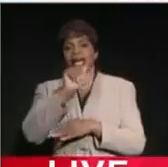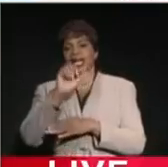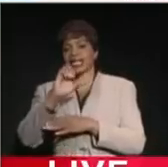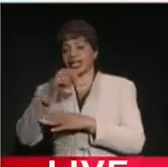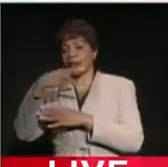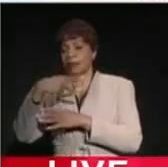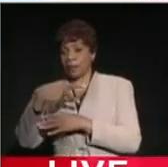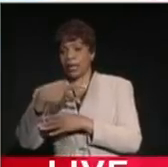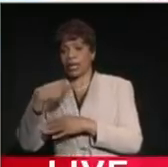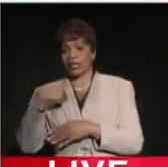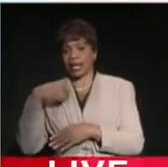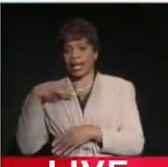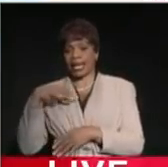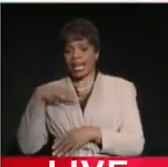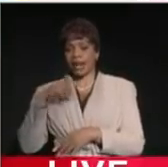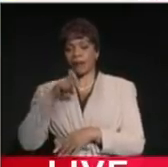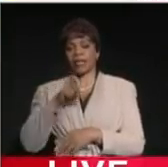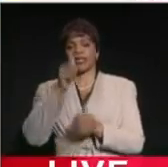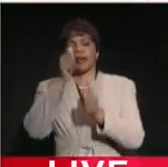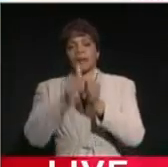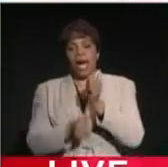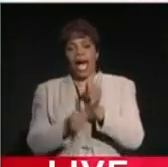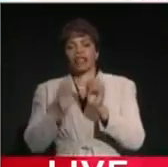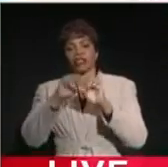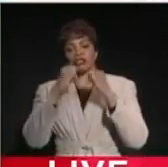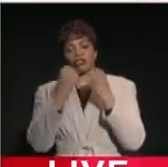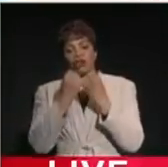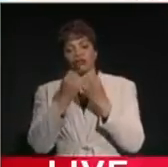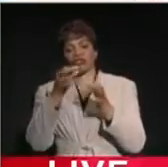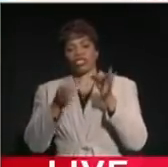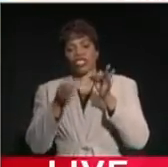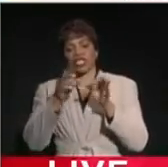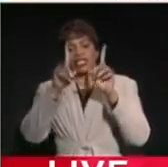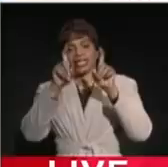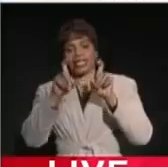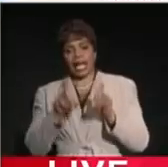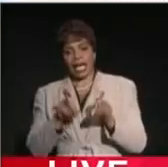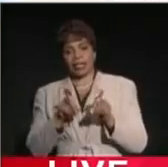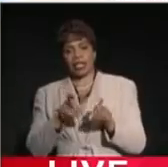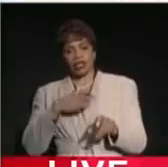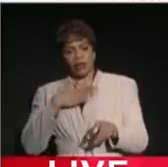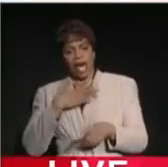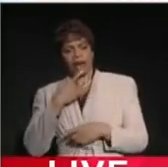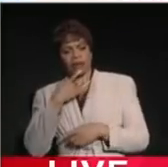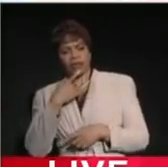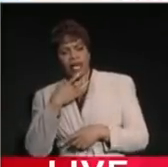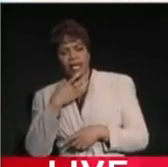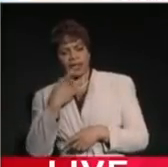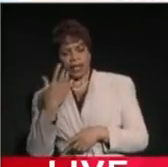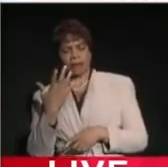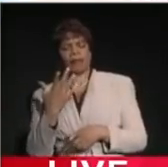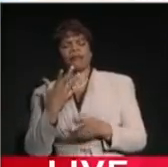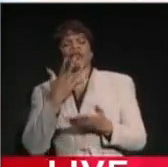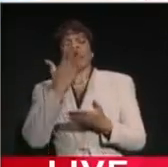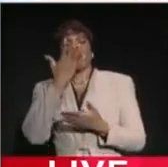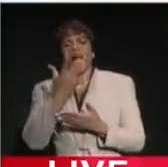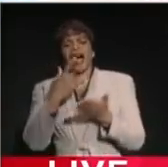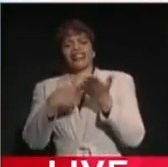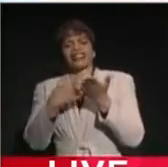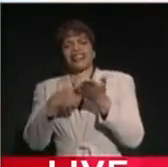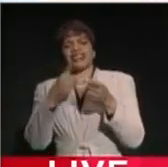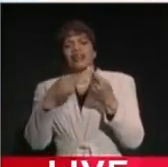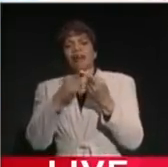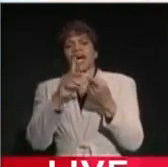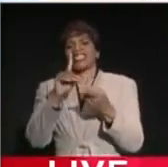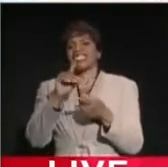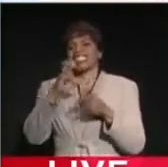social justice test. My opponent last week, and I'm glad you brought it up because we had another incomplete discussion, talked about decriminalizing